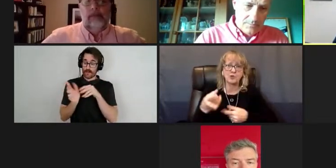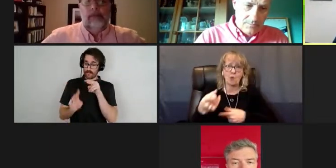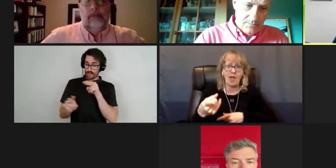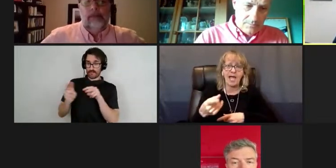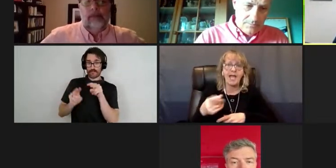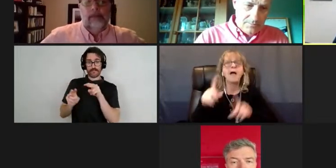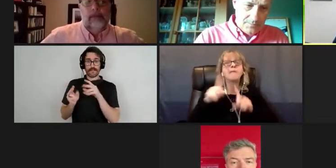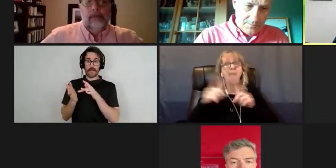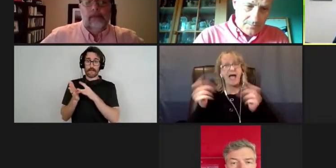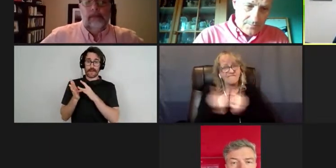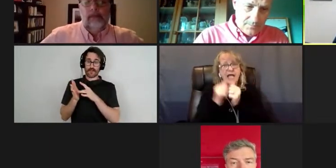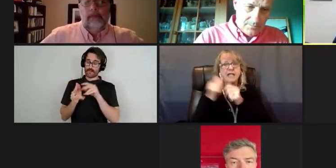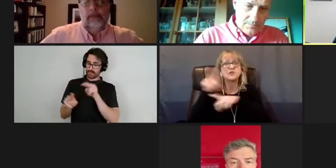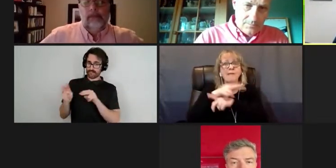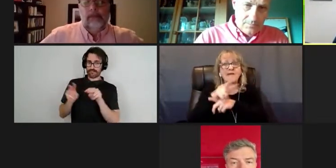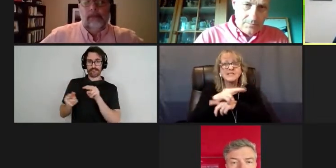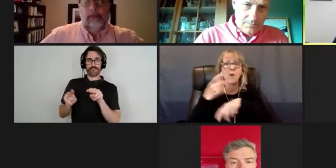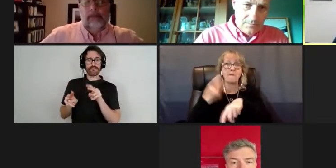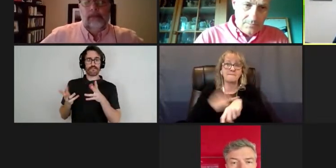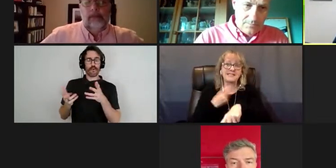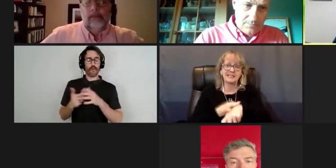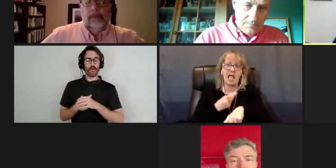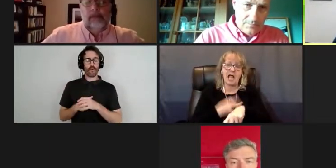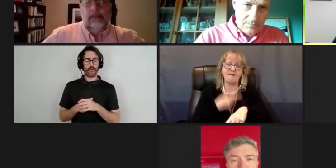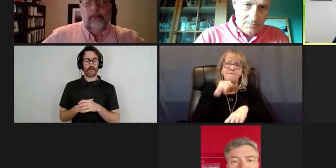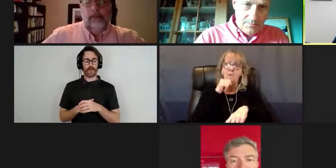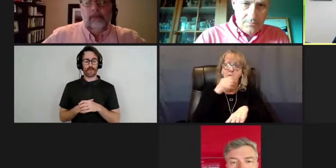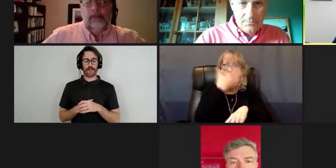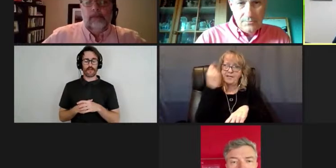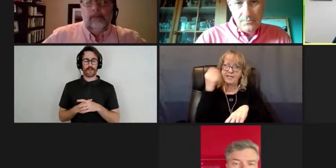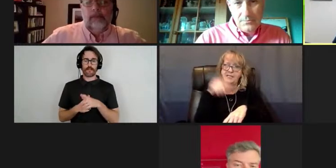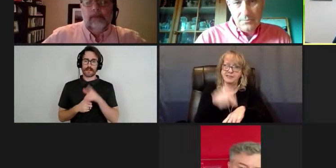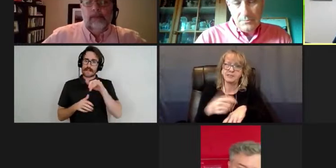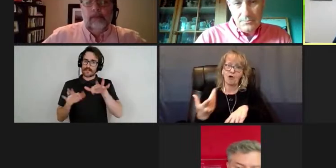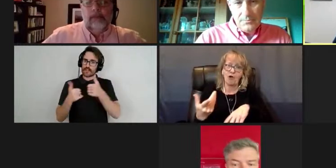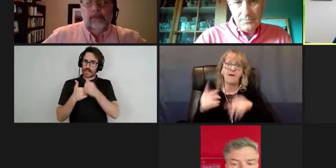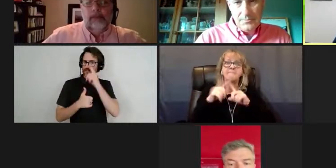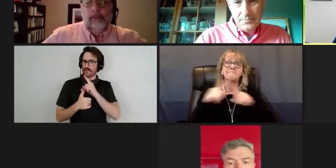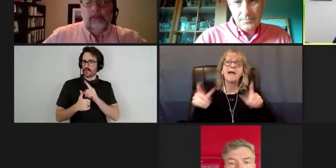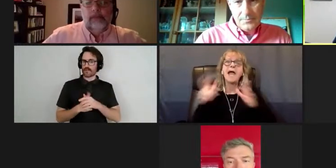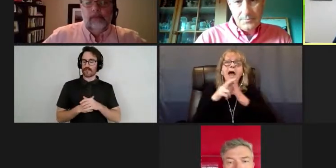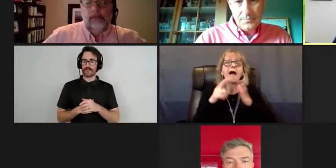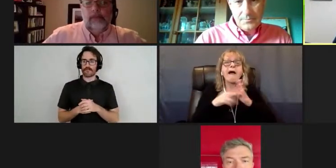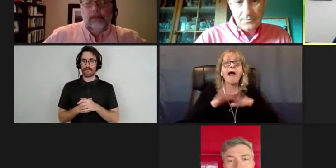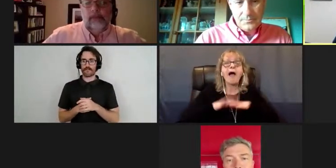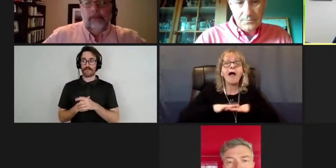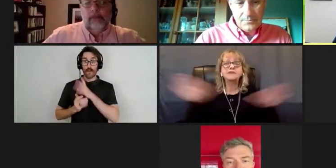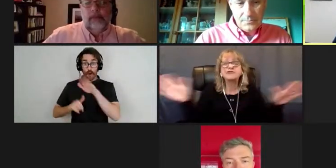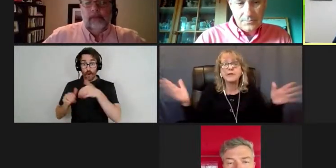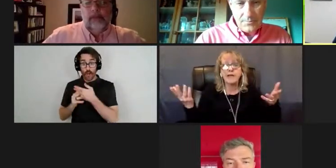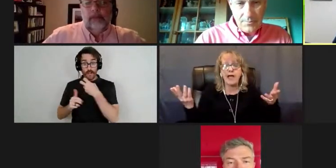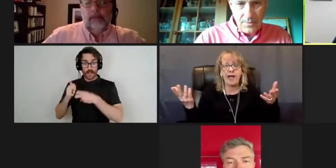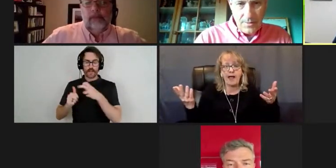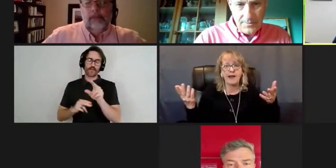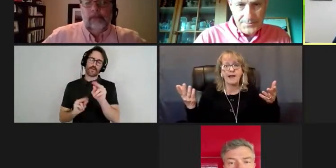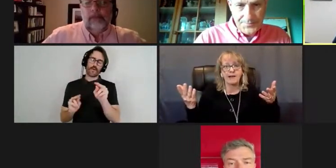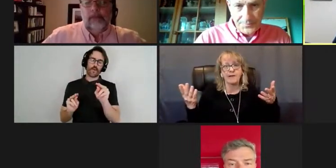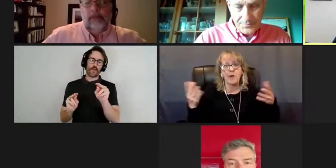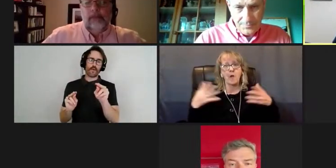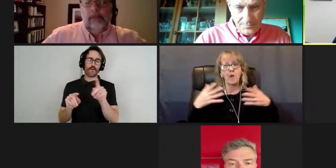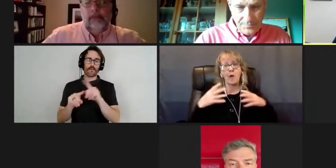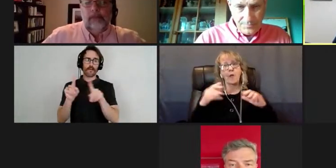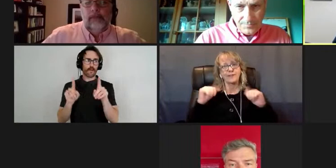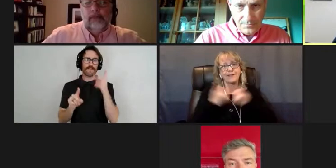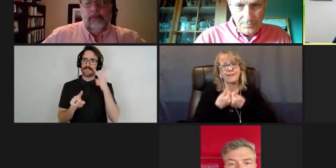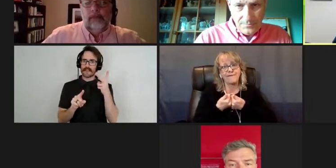But they, in general, they have been a challenge. Some of these, not all of them, but the ones that we've on day after